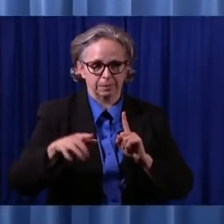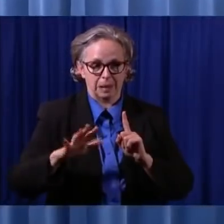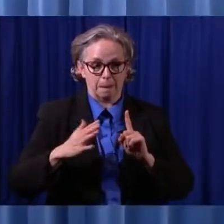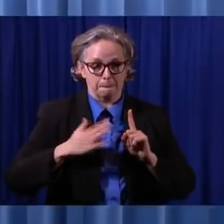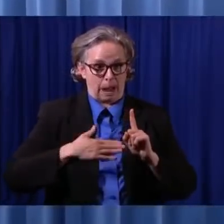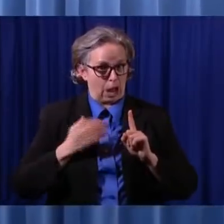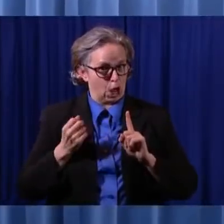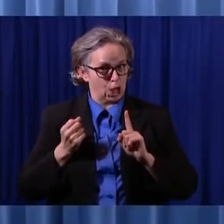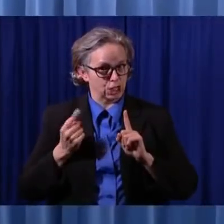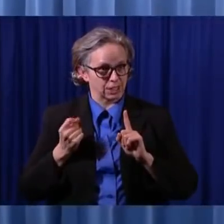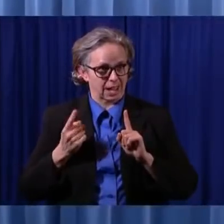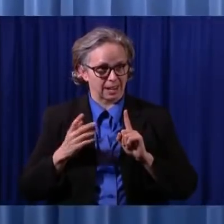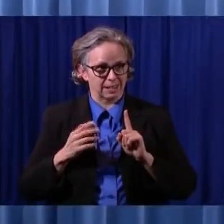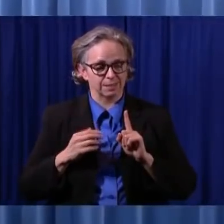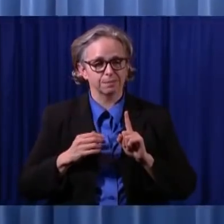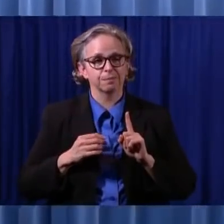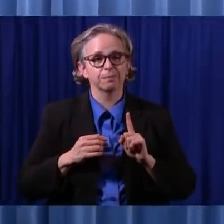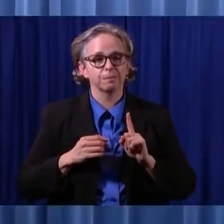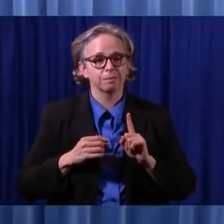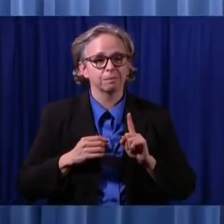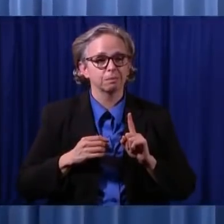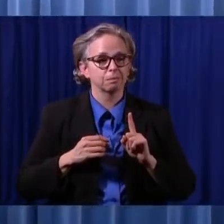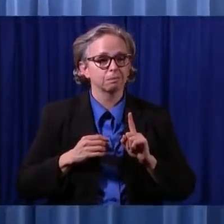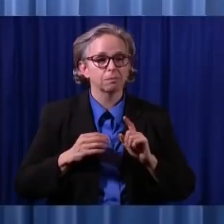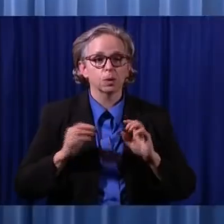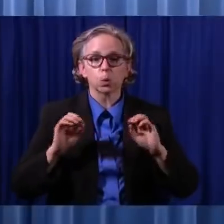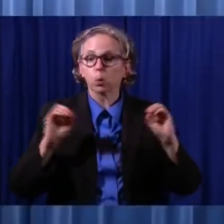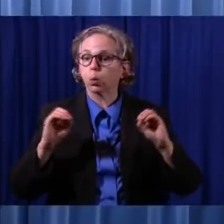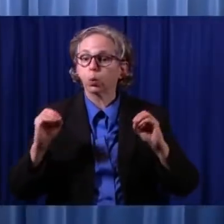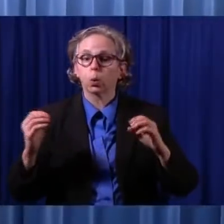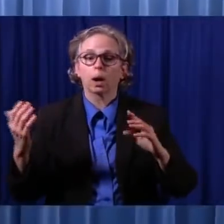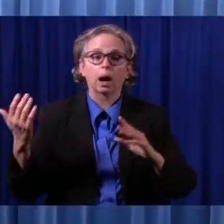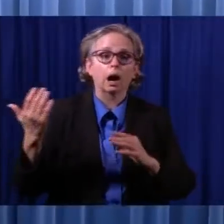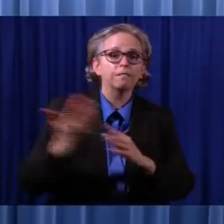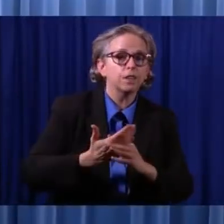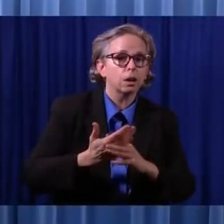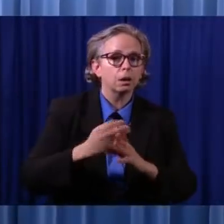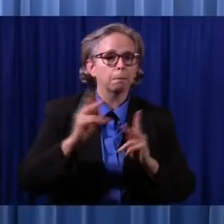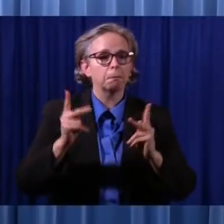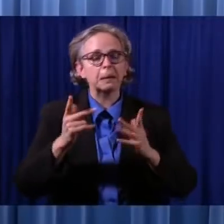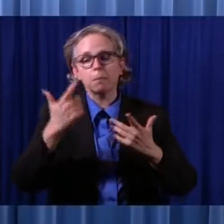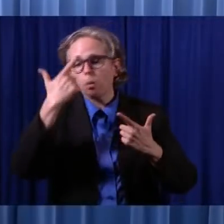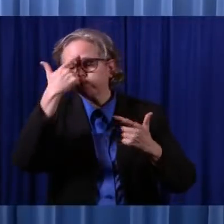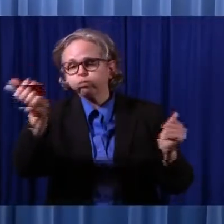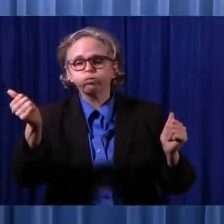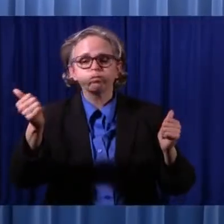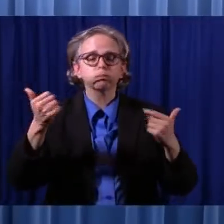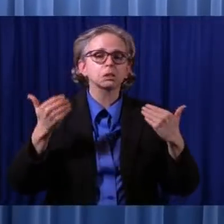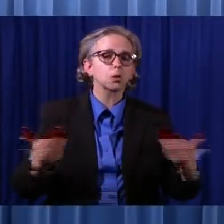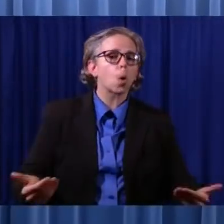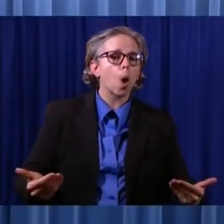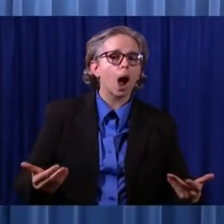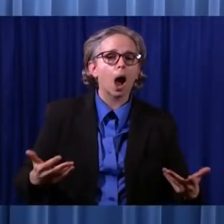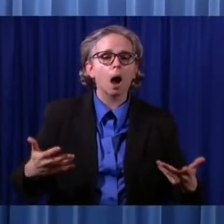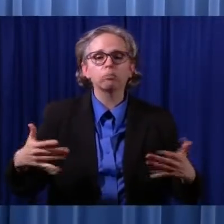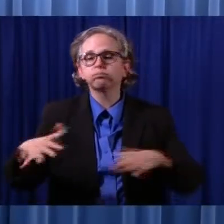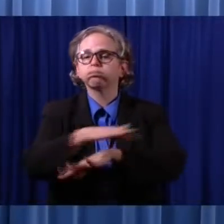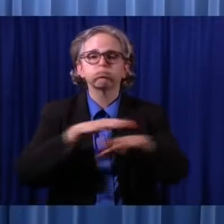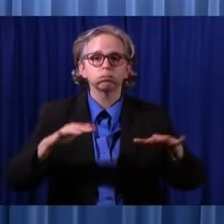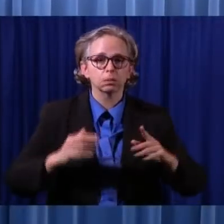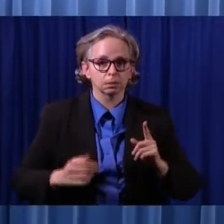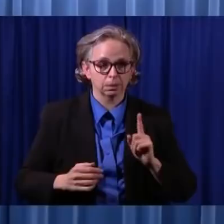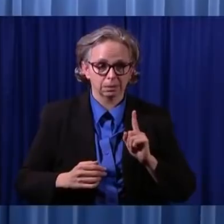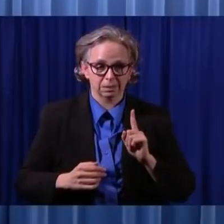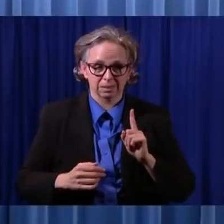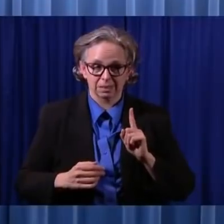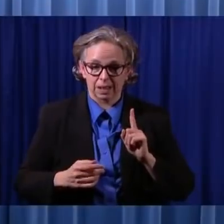that without intervention, people just go do what they do. The best experts see this